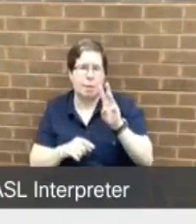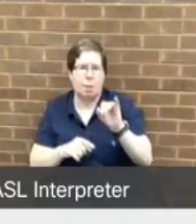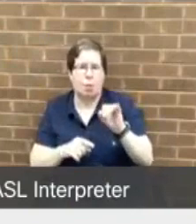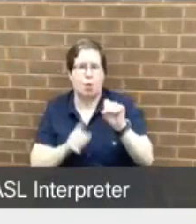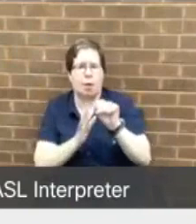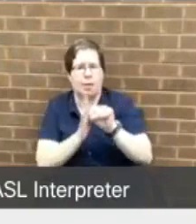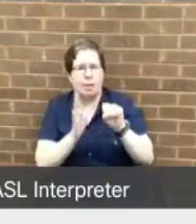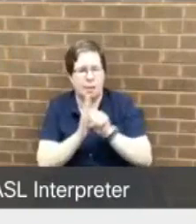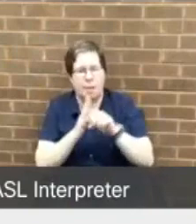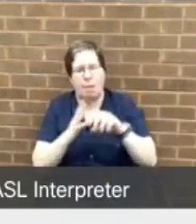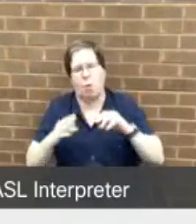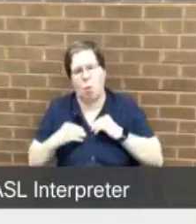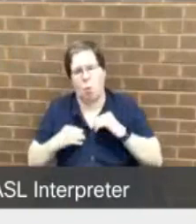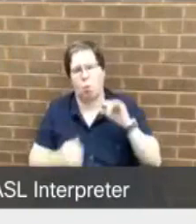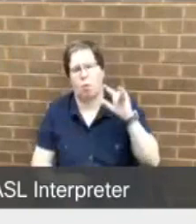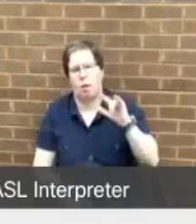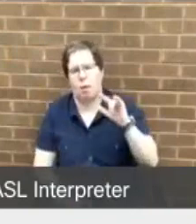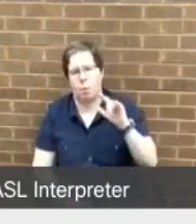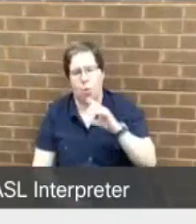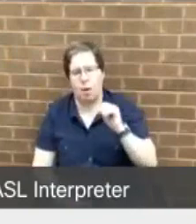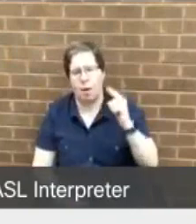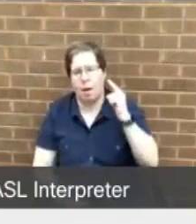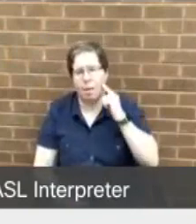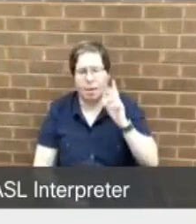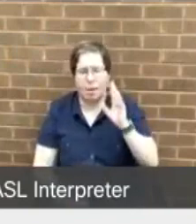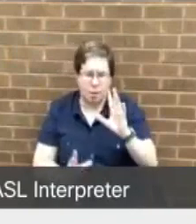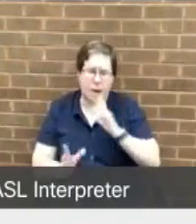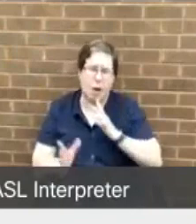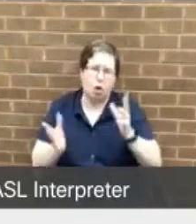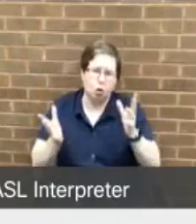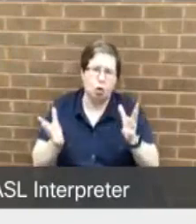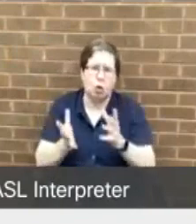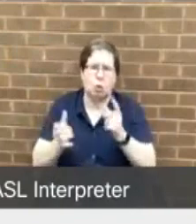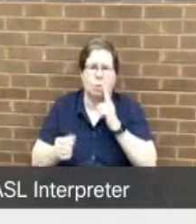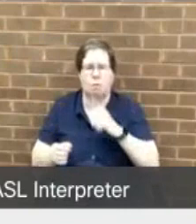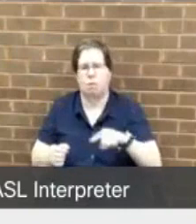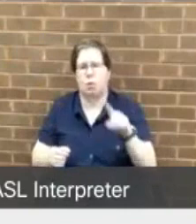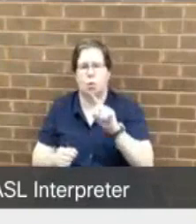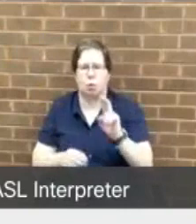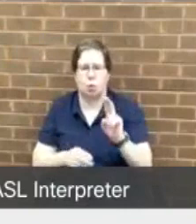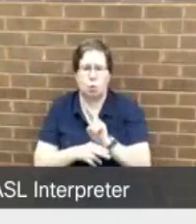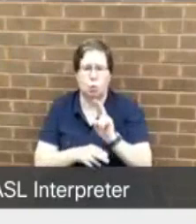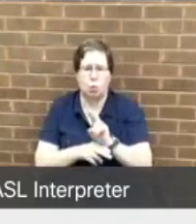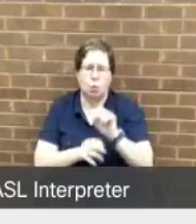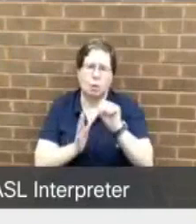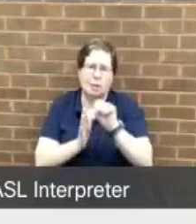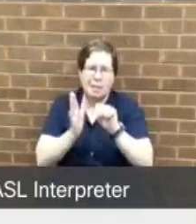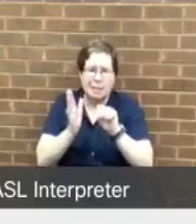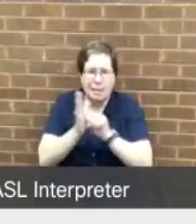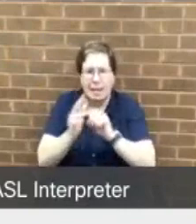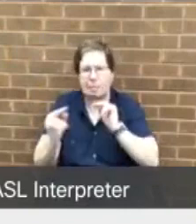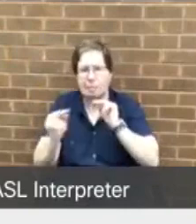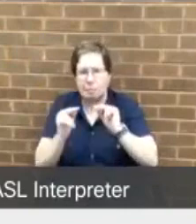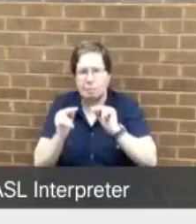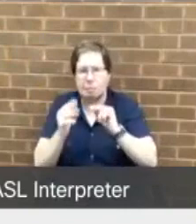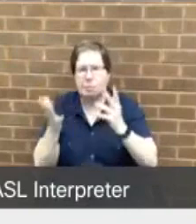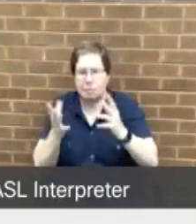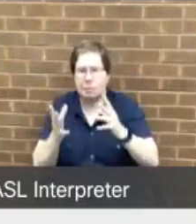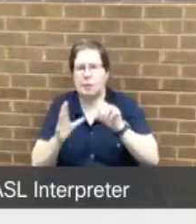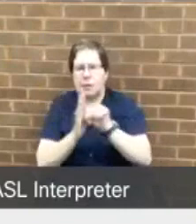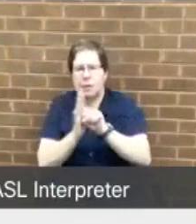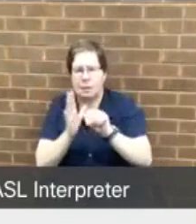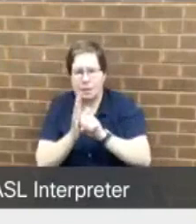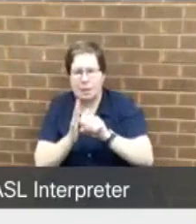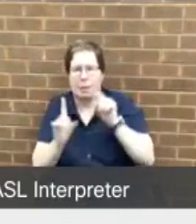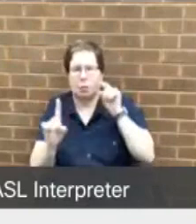state-owned airport. And I think our encouragement is for you to use the state's leverage as a state-owned airport on FAA